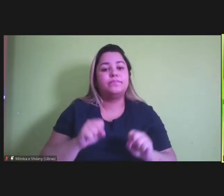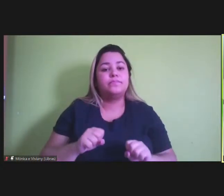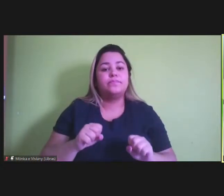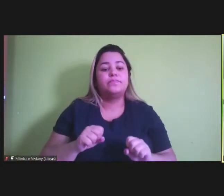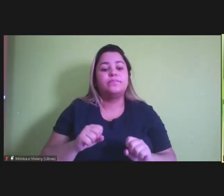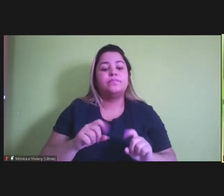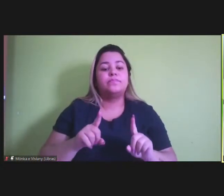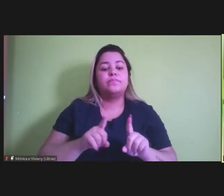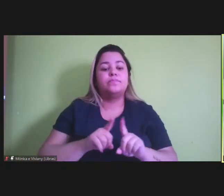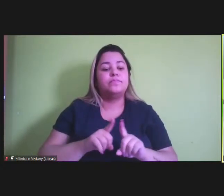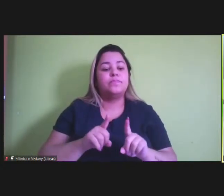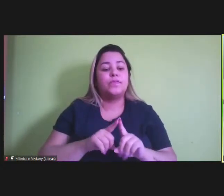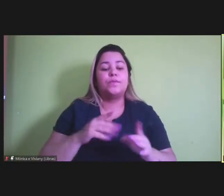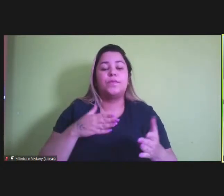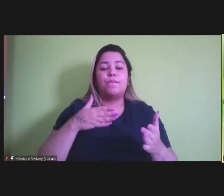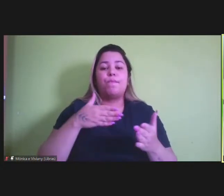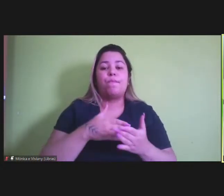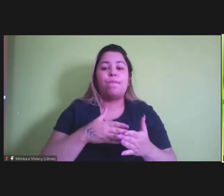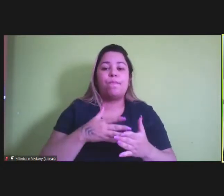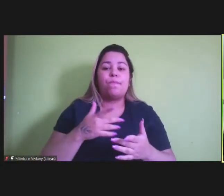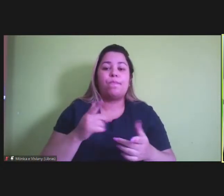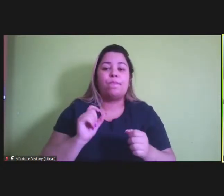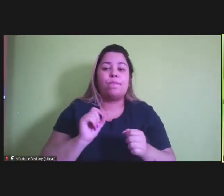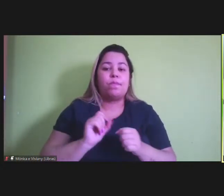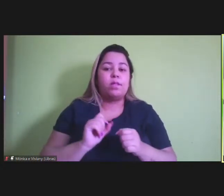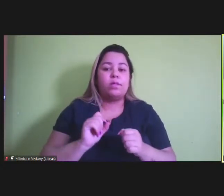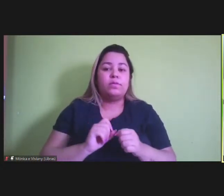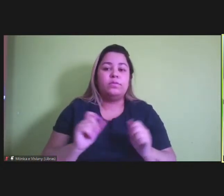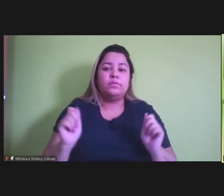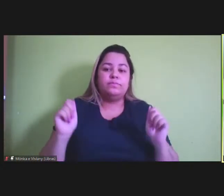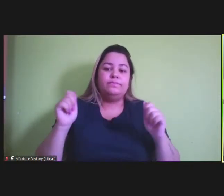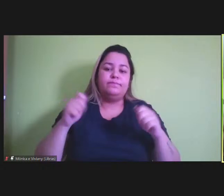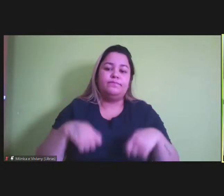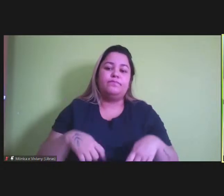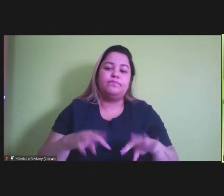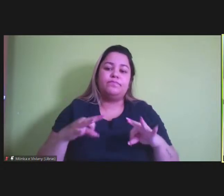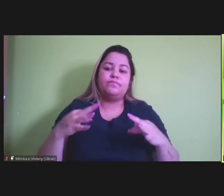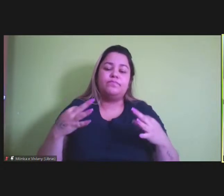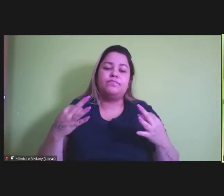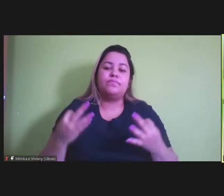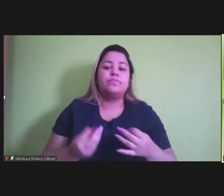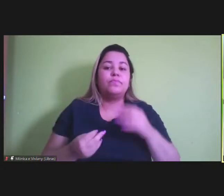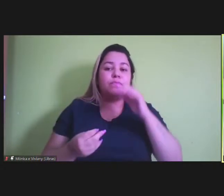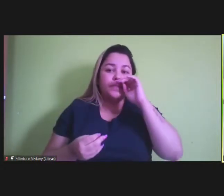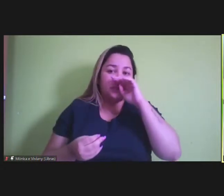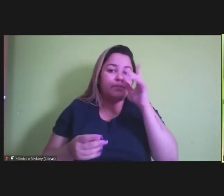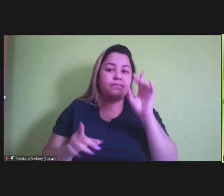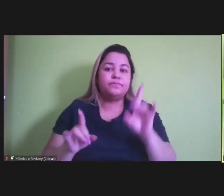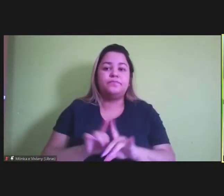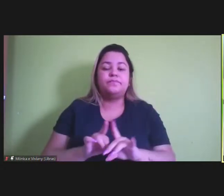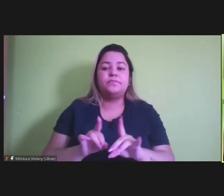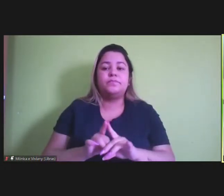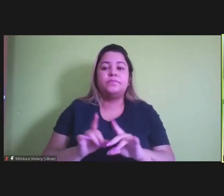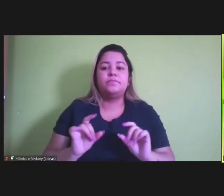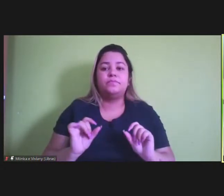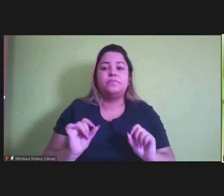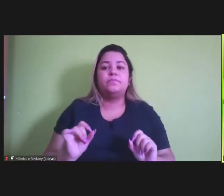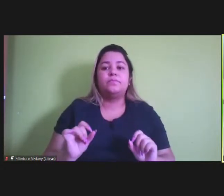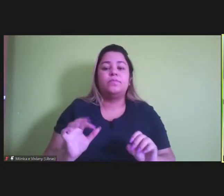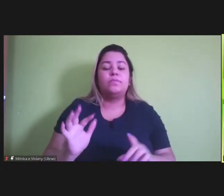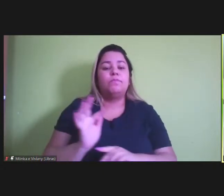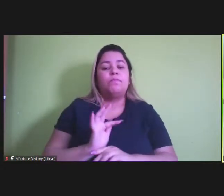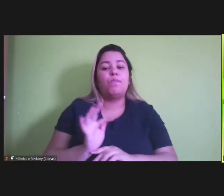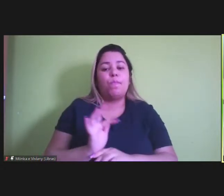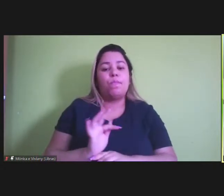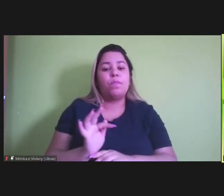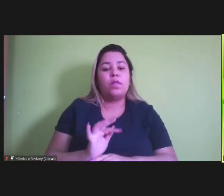our action to be able to act. And then I repeat myself about the necessity that when we incorporate the issue of